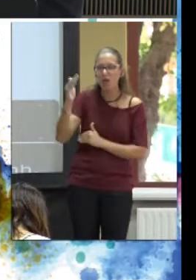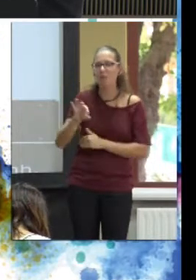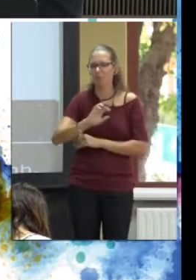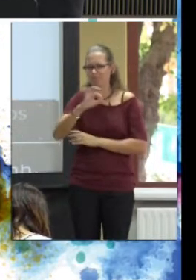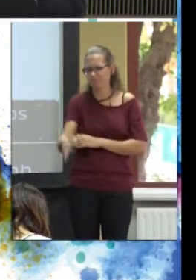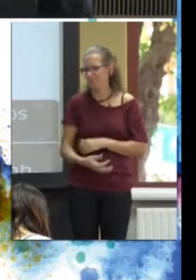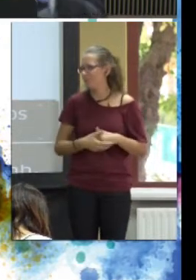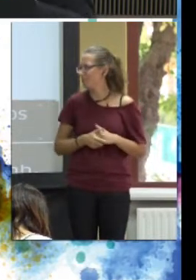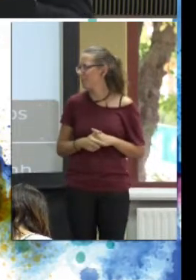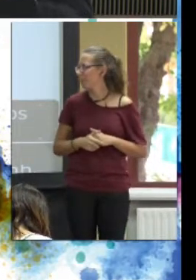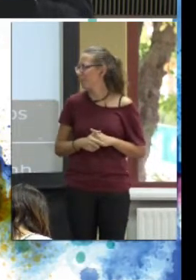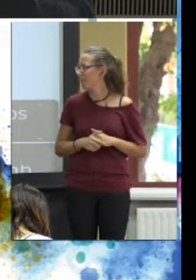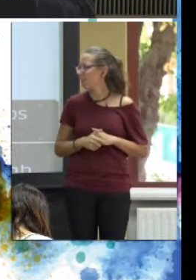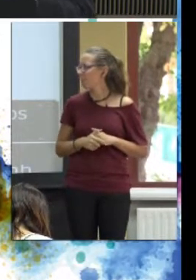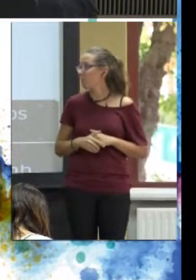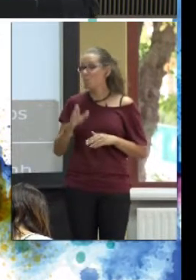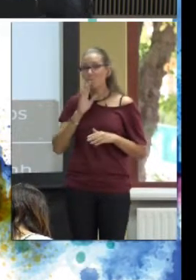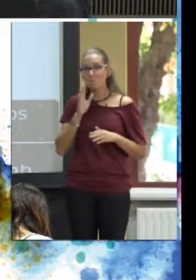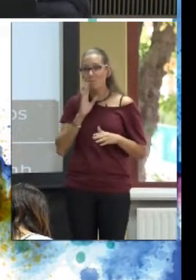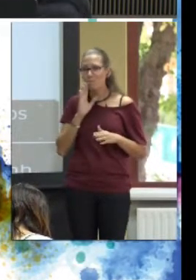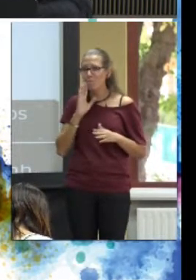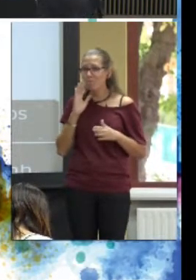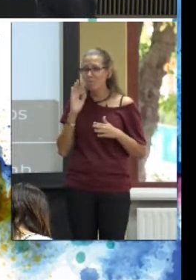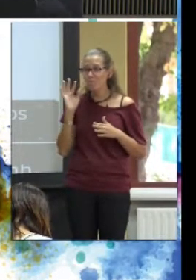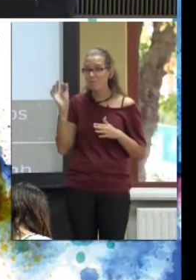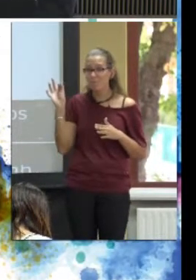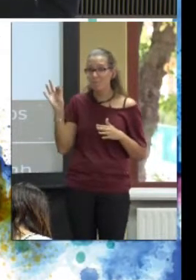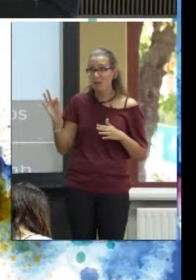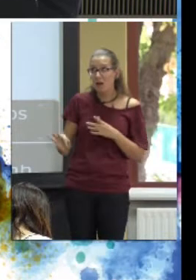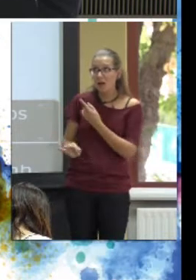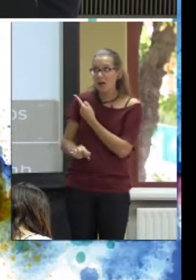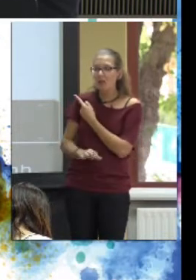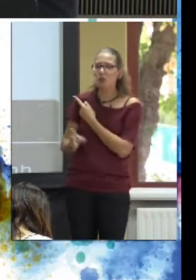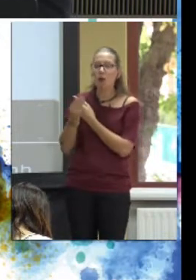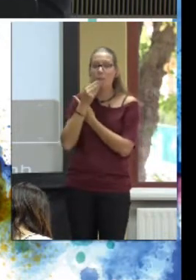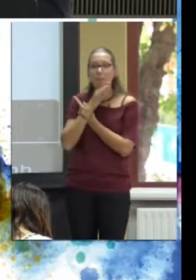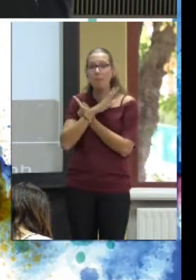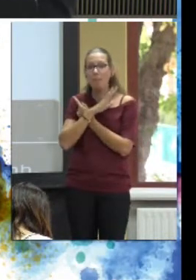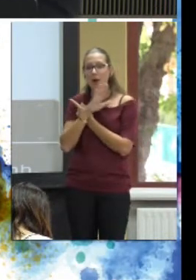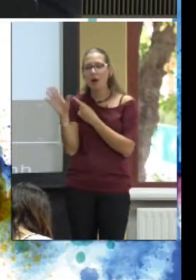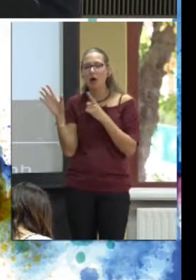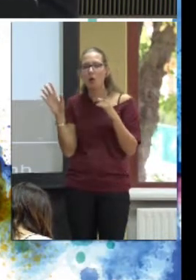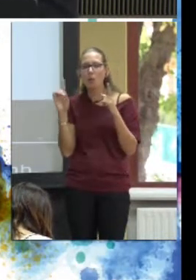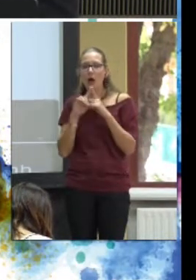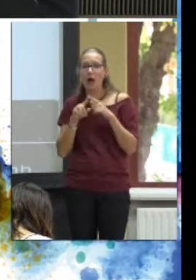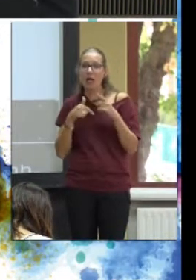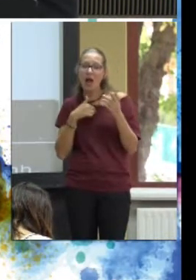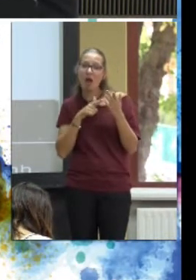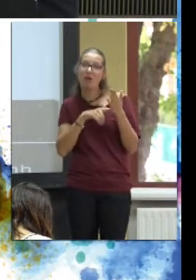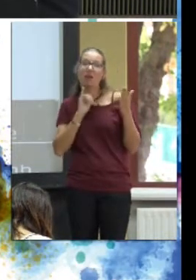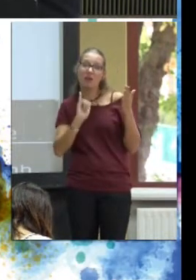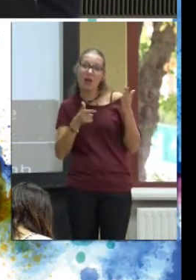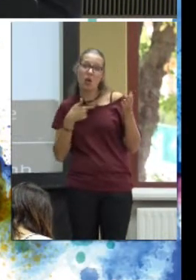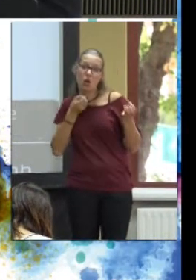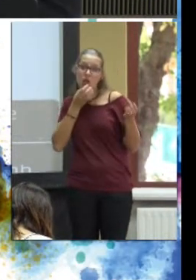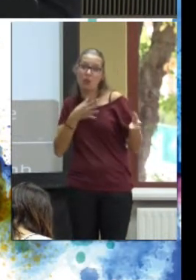this interface that we have with Tomatrust. And the best part of this is